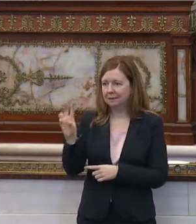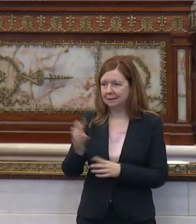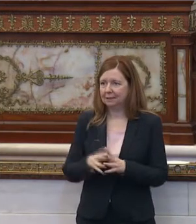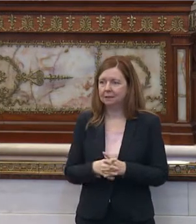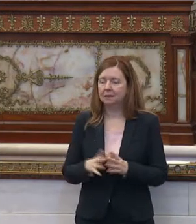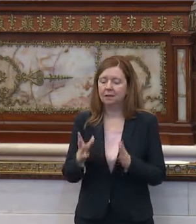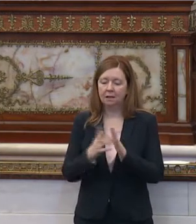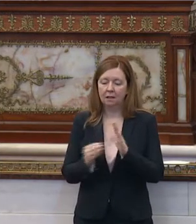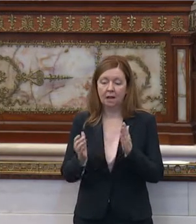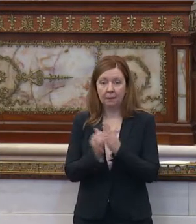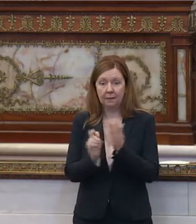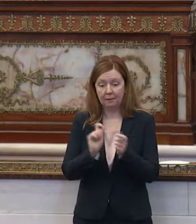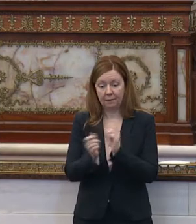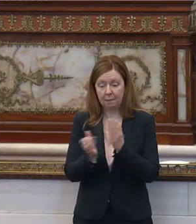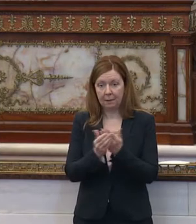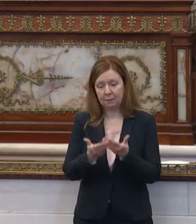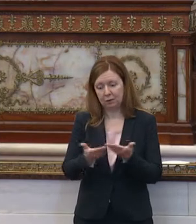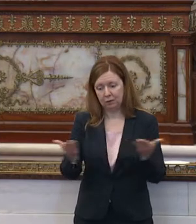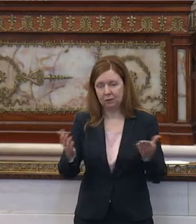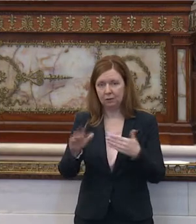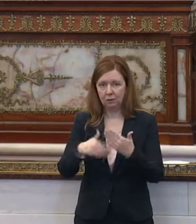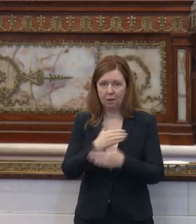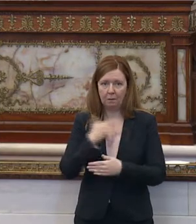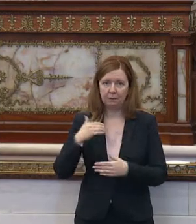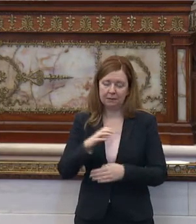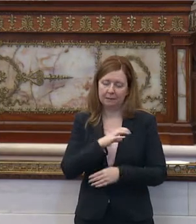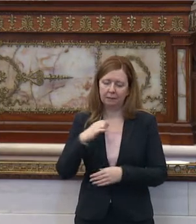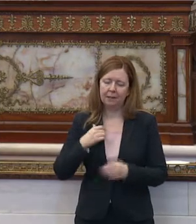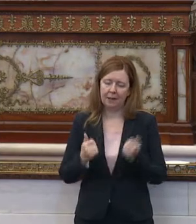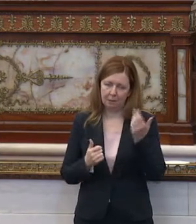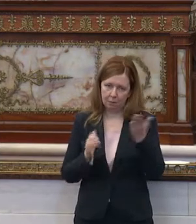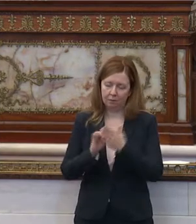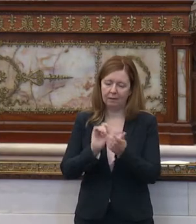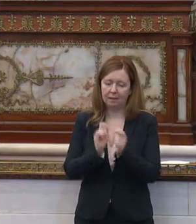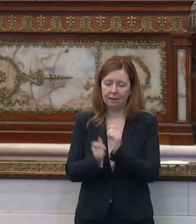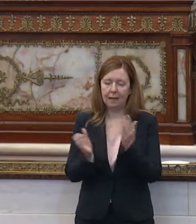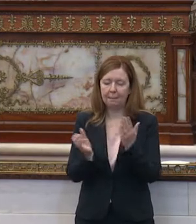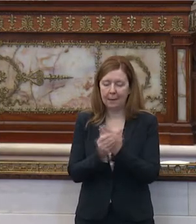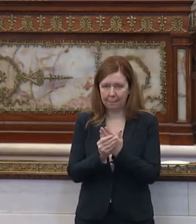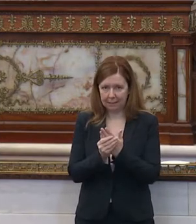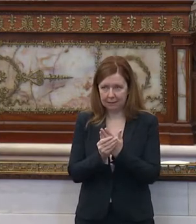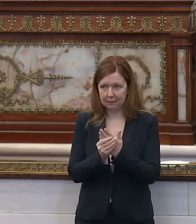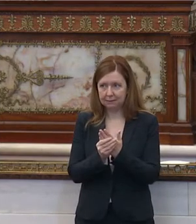220116. A copy of the amendment has been circulated to all members of the committee, and I move that the amendment to Bill Number